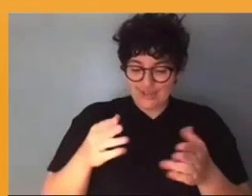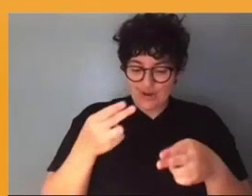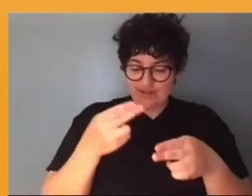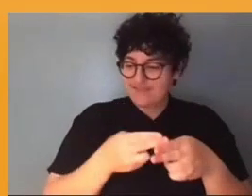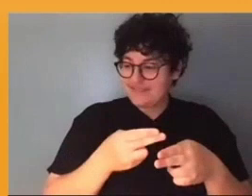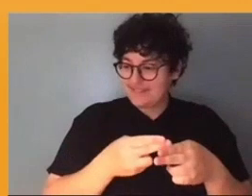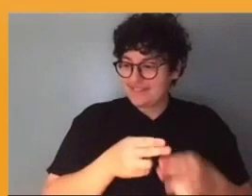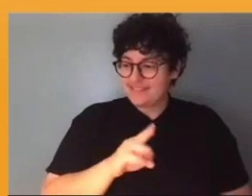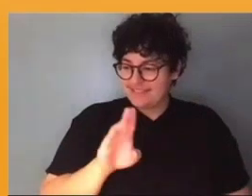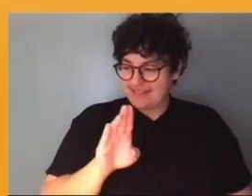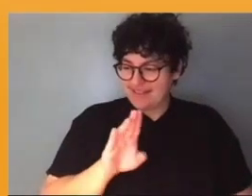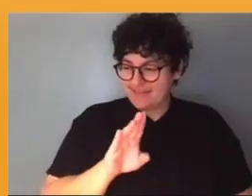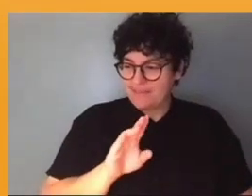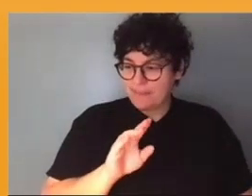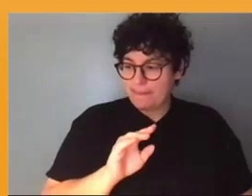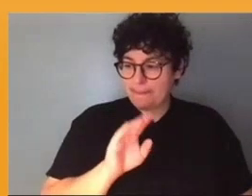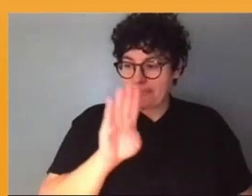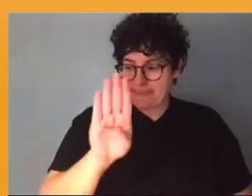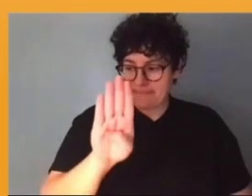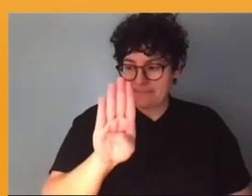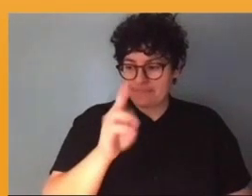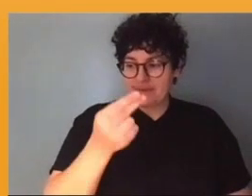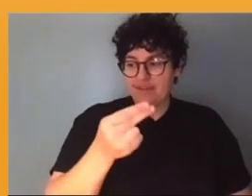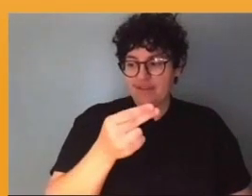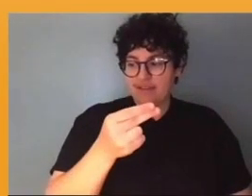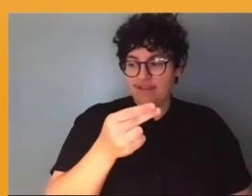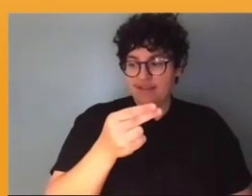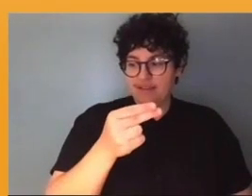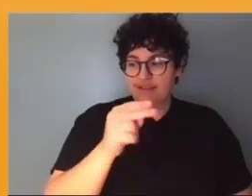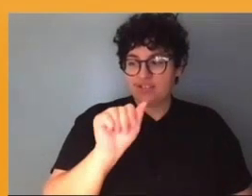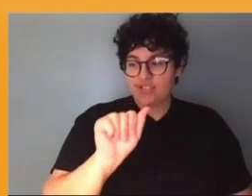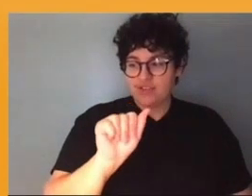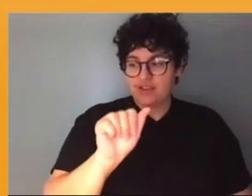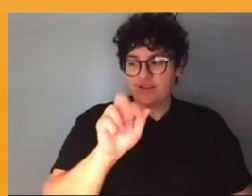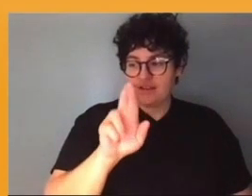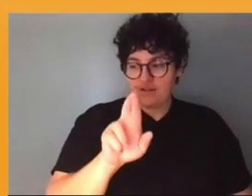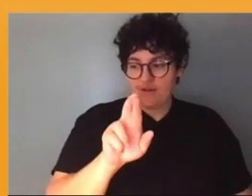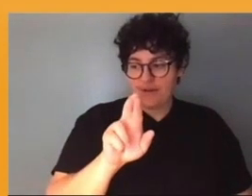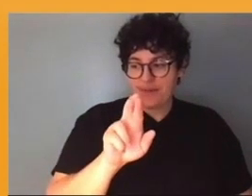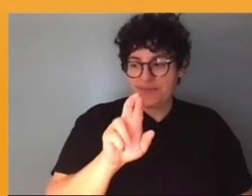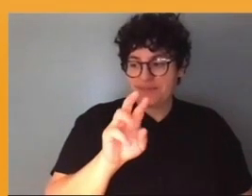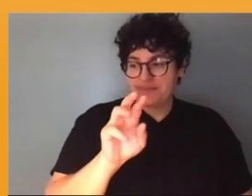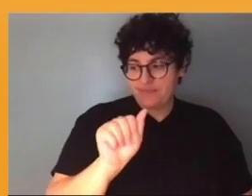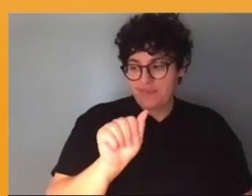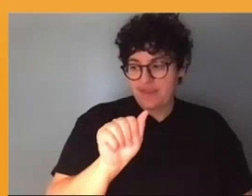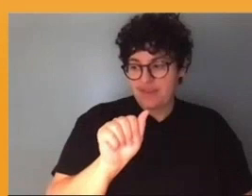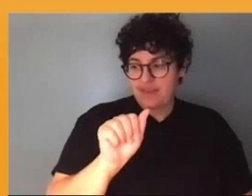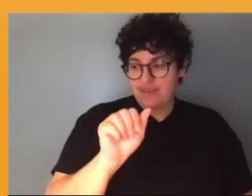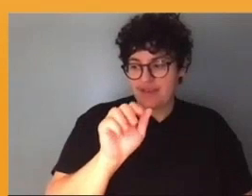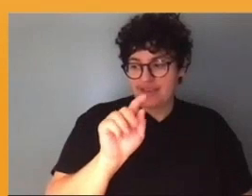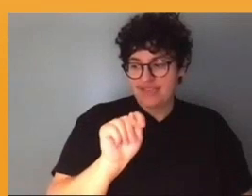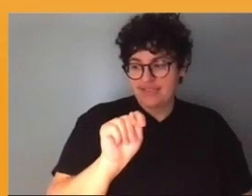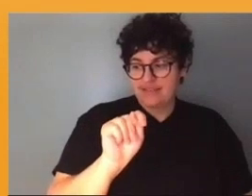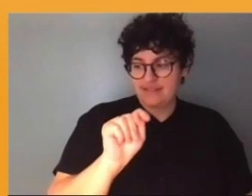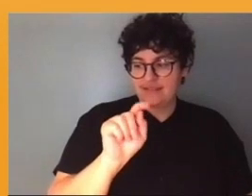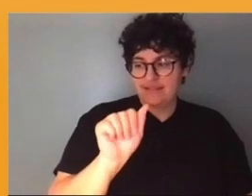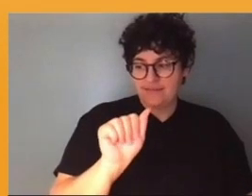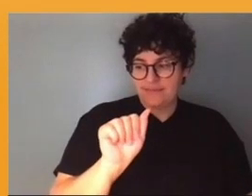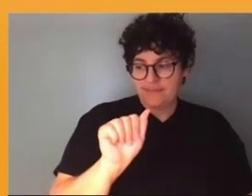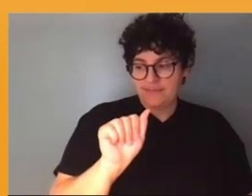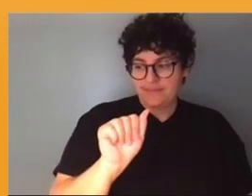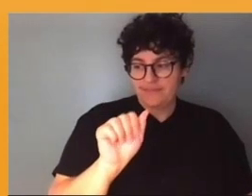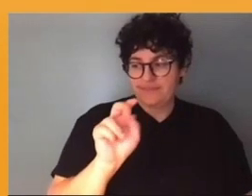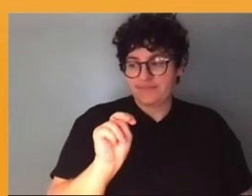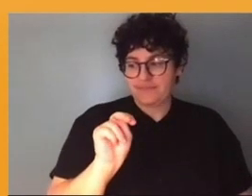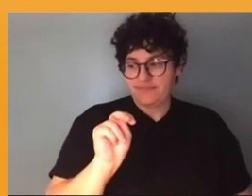the power of gesture in dance to convey meaning and the processes of learning, teaching, and representing dance communities. And of